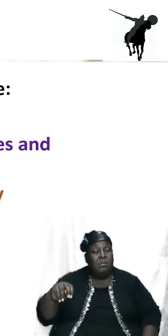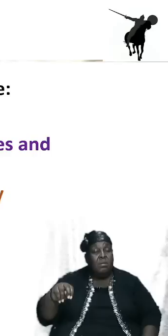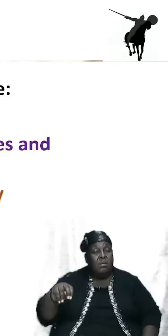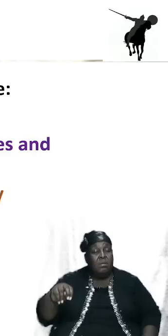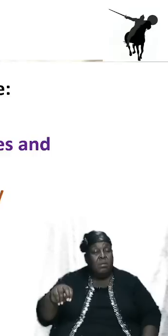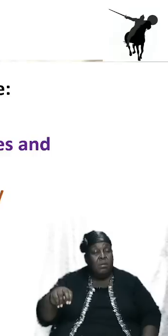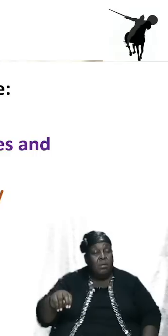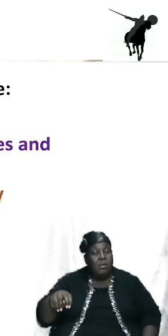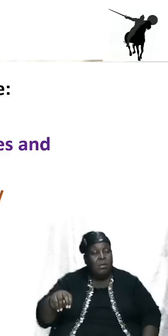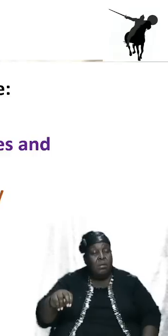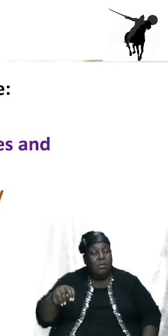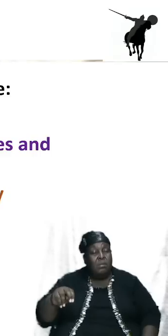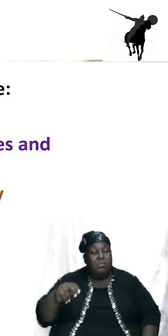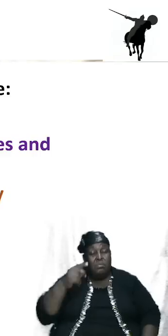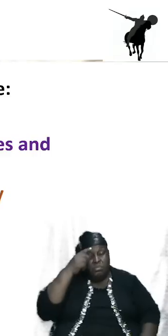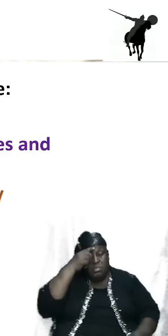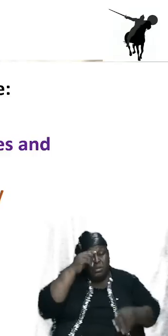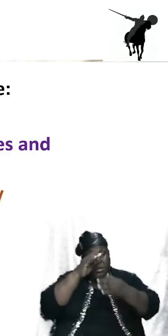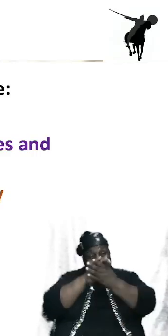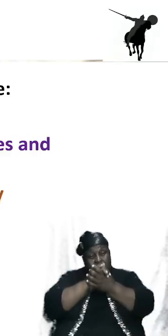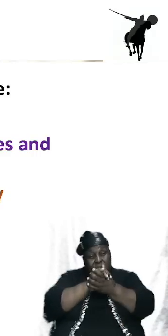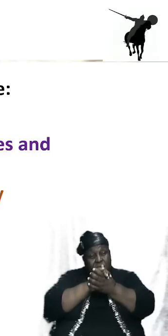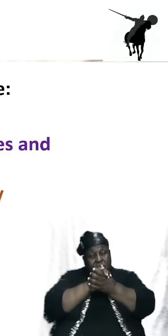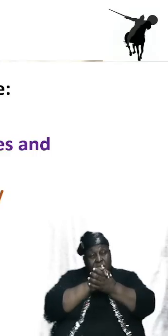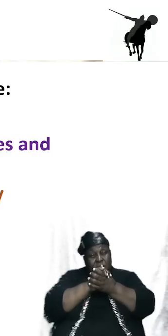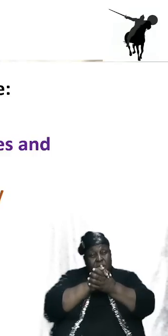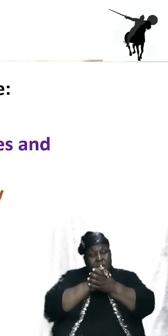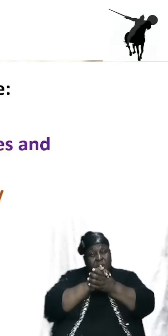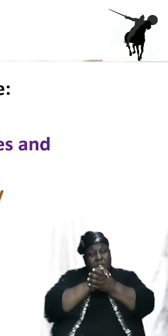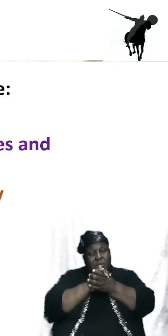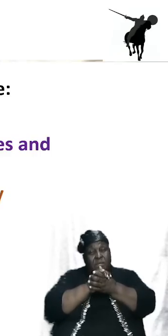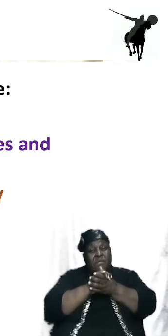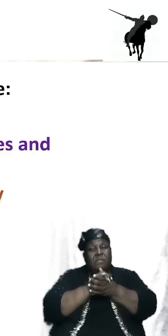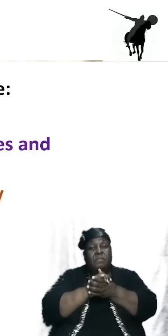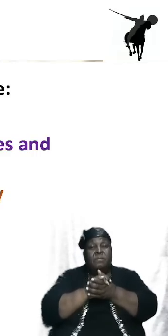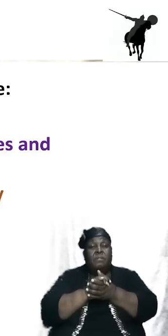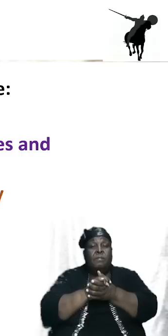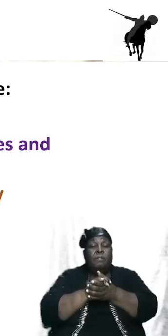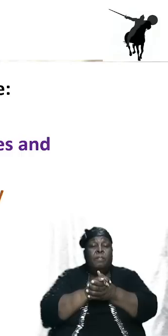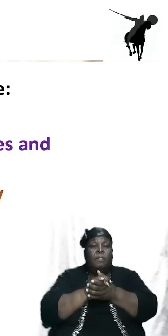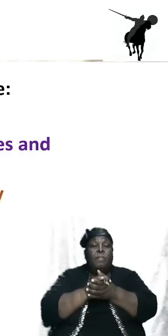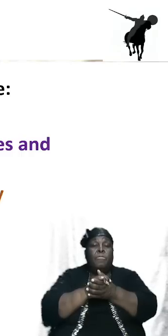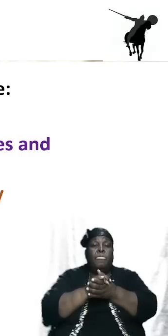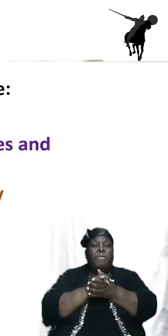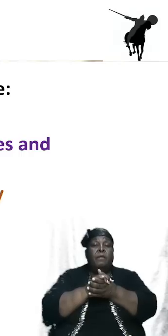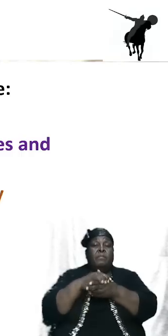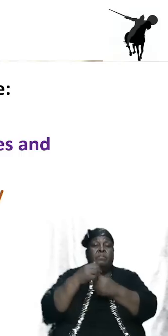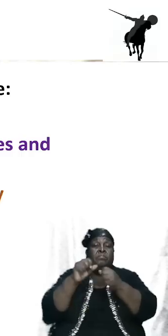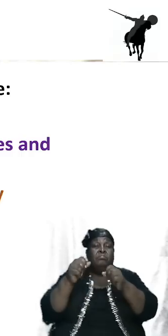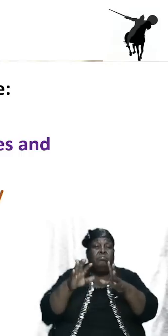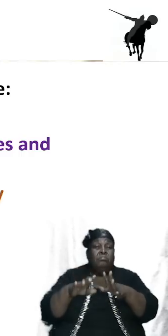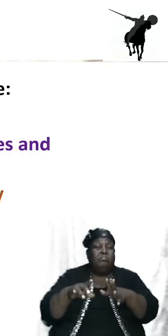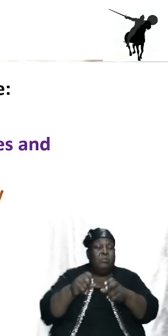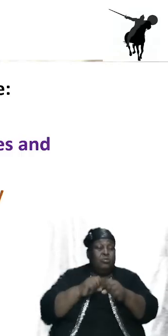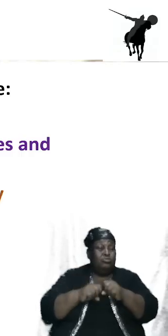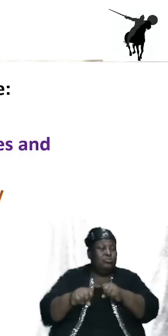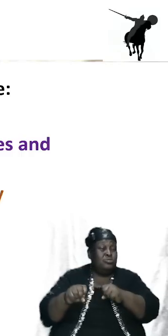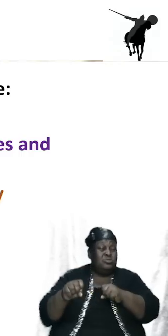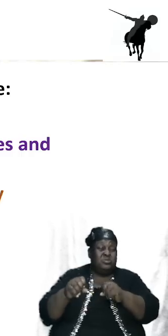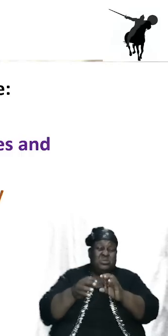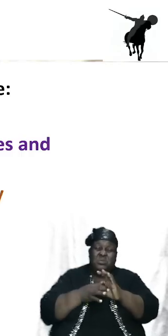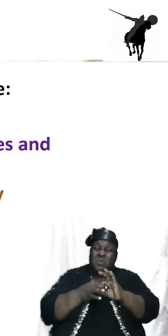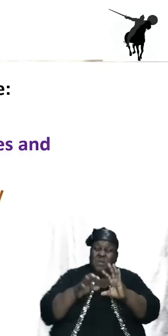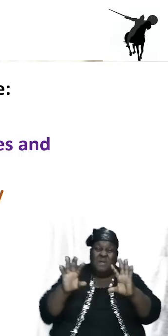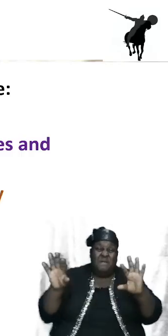your mind. They believe that, look here, the plan of salvation is so off that they believe in